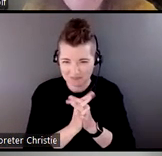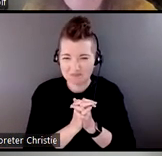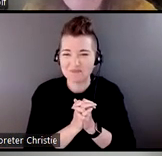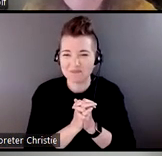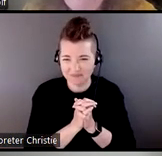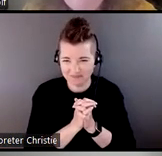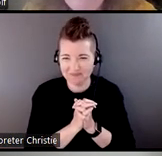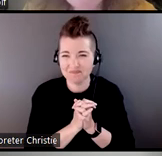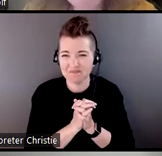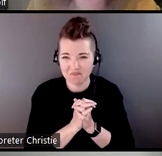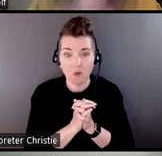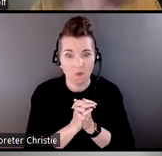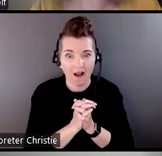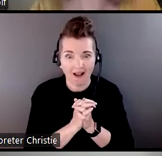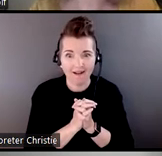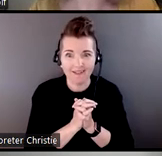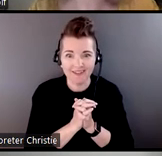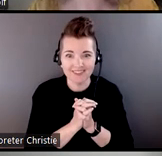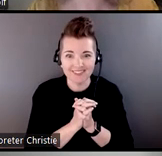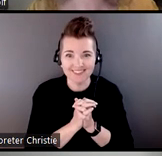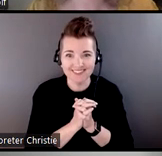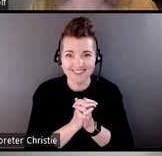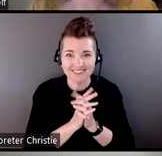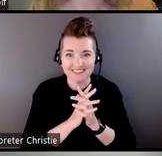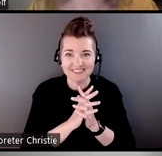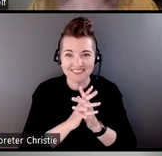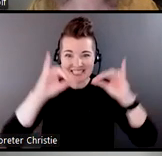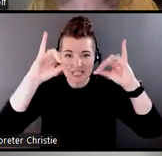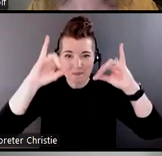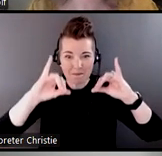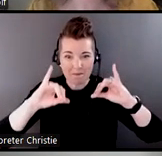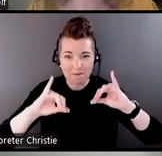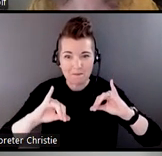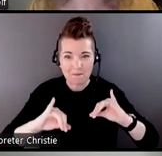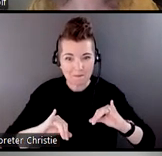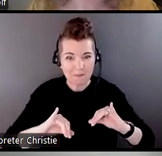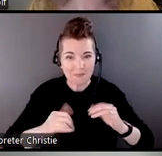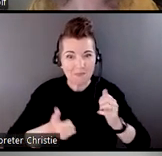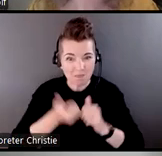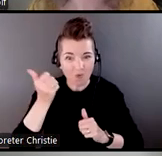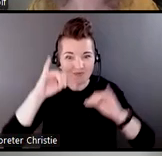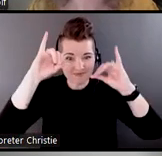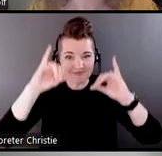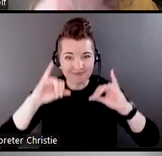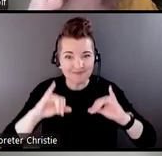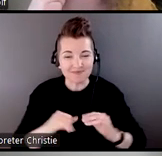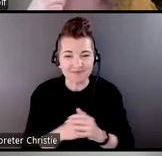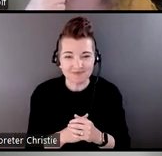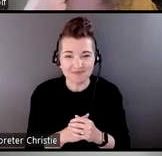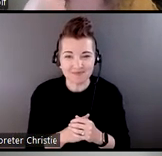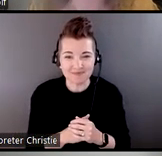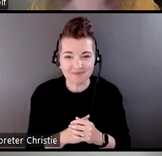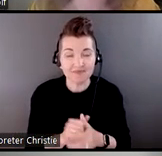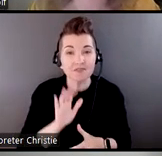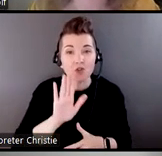evenly divided. Fantastic. You can see all those different things people are going to be doing. Check with your peers who are on this call when you get into your first